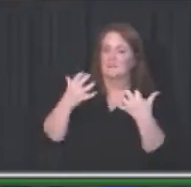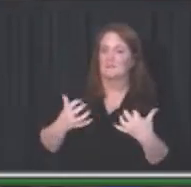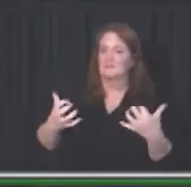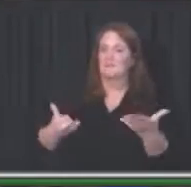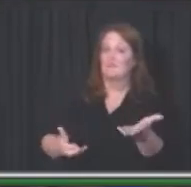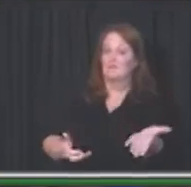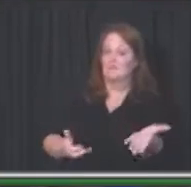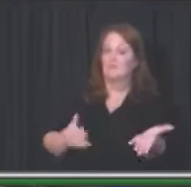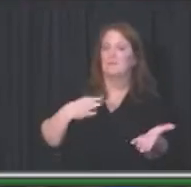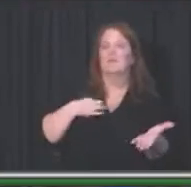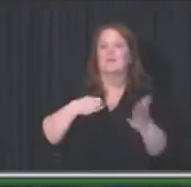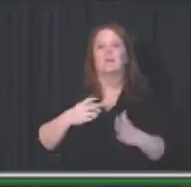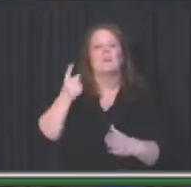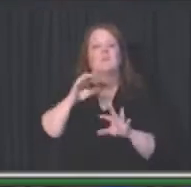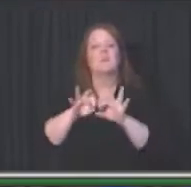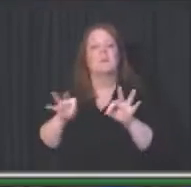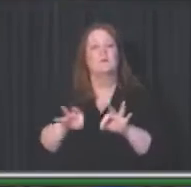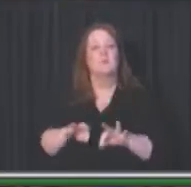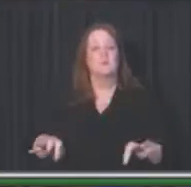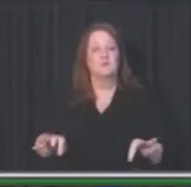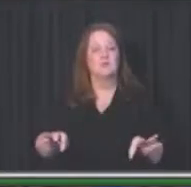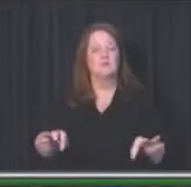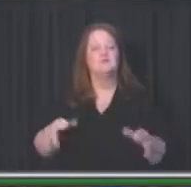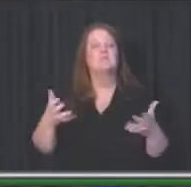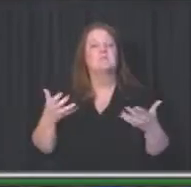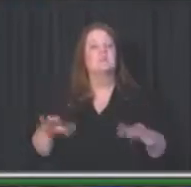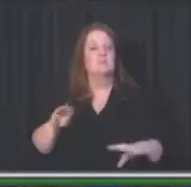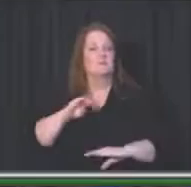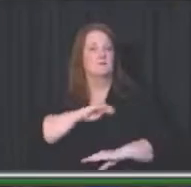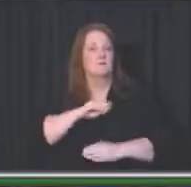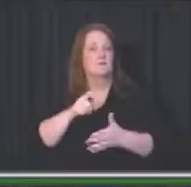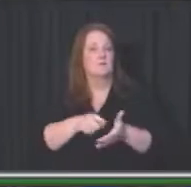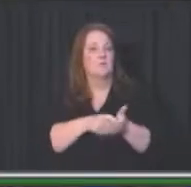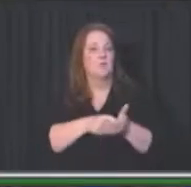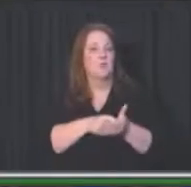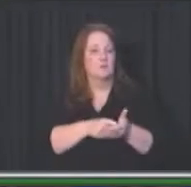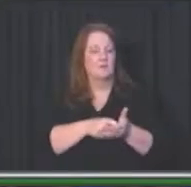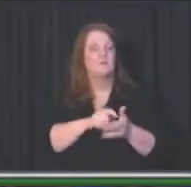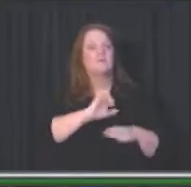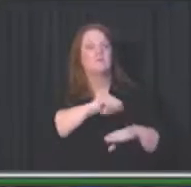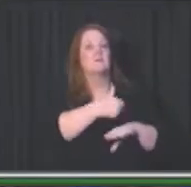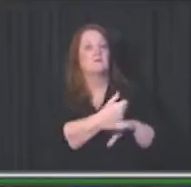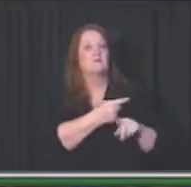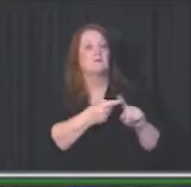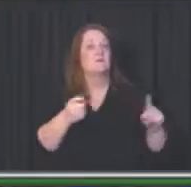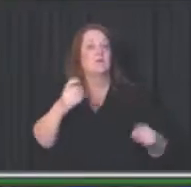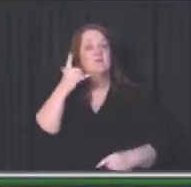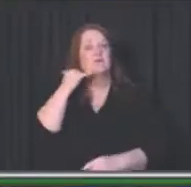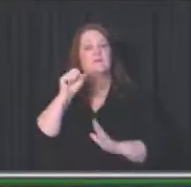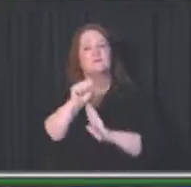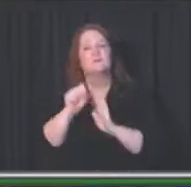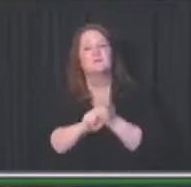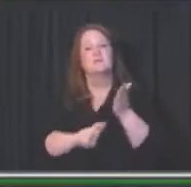candidates for degrees under requirements prescribed by the trustees of the California State University.